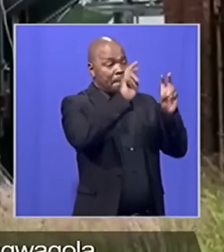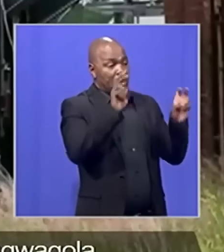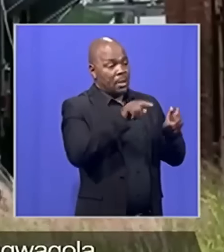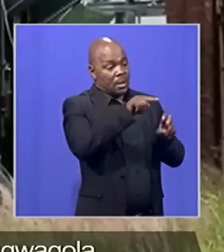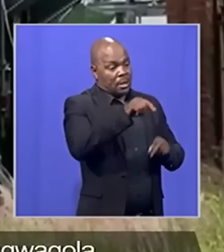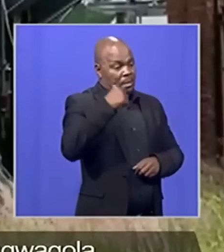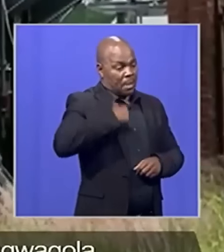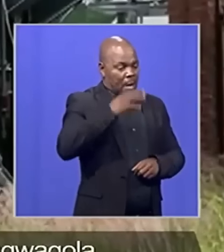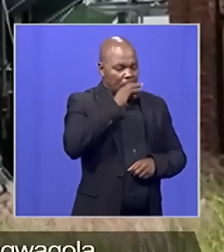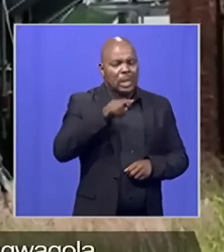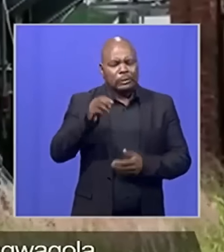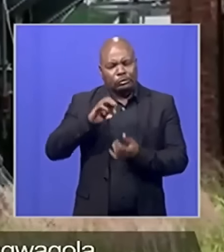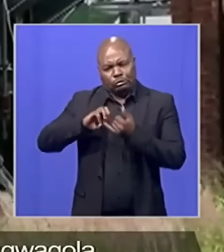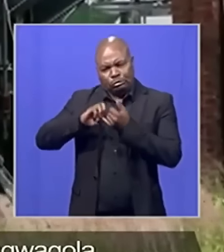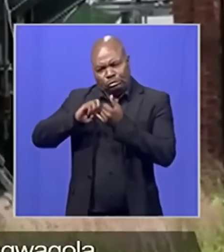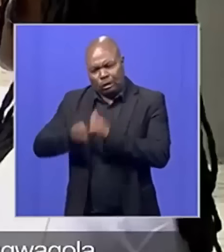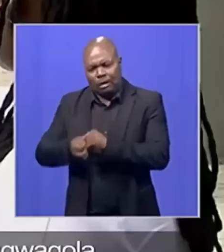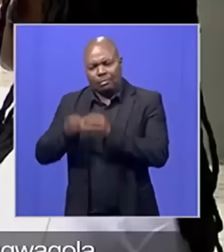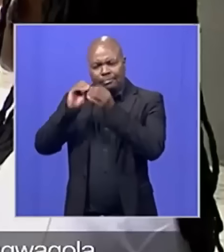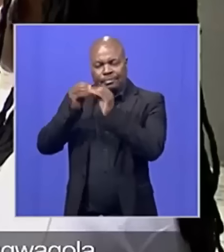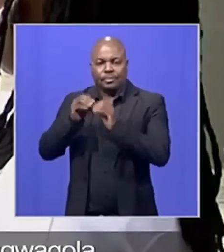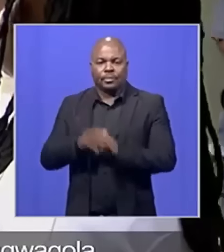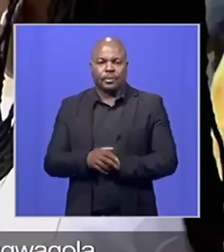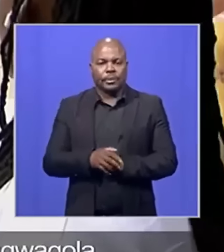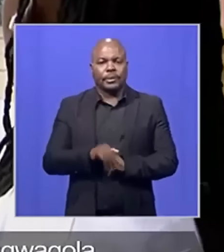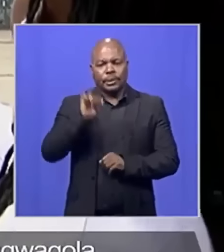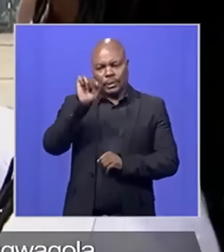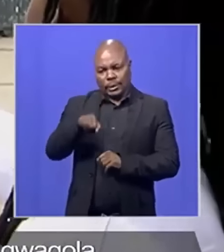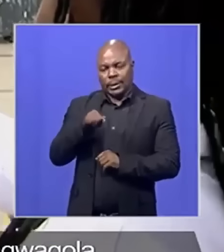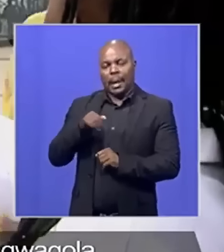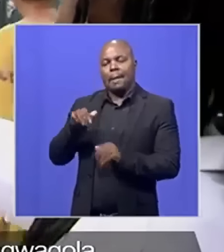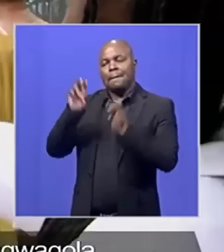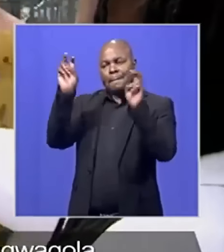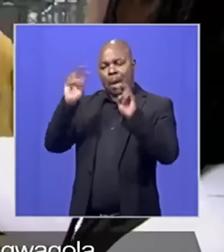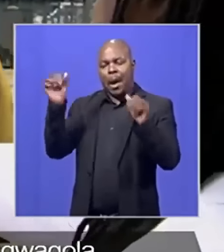rarolla As we have indicated that the power has been restored to all